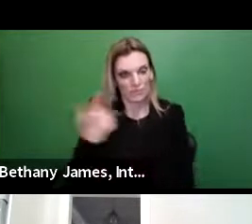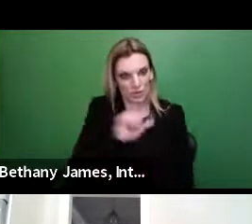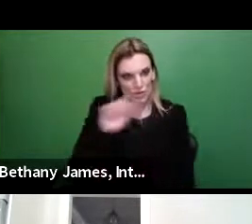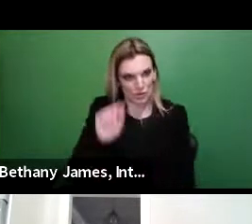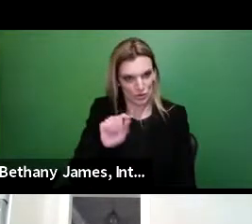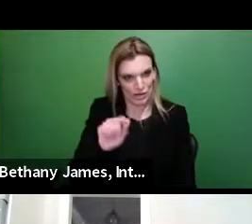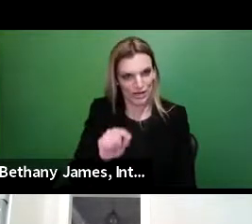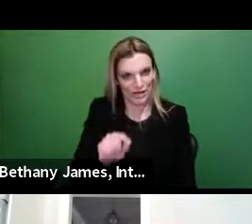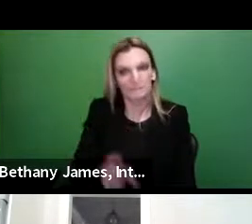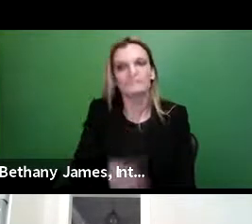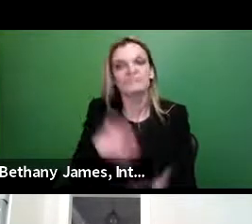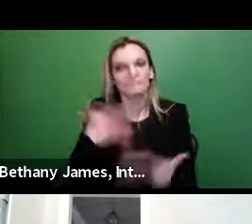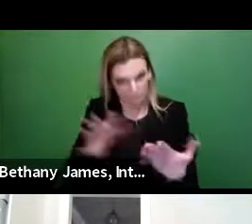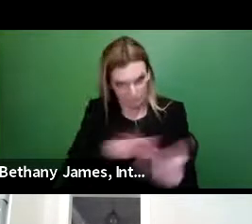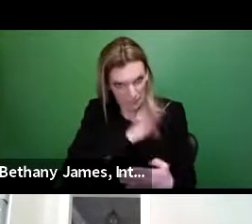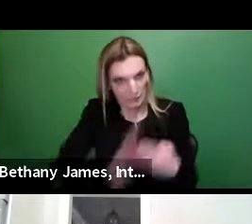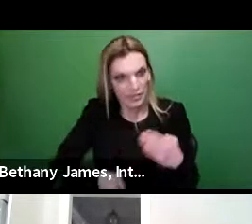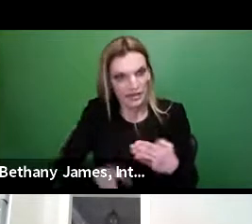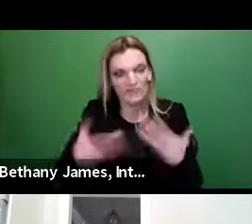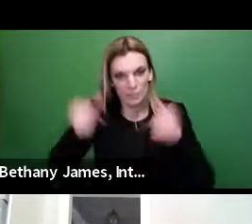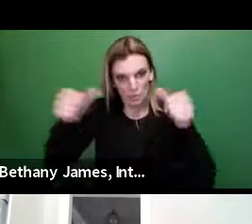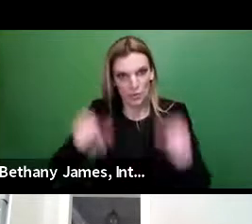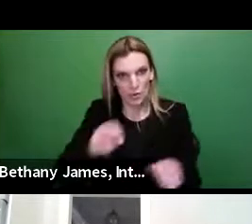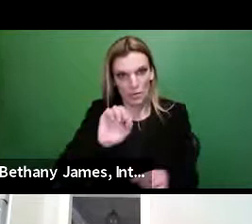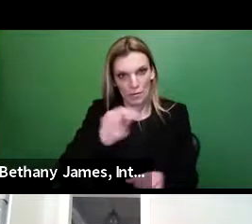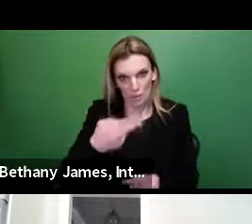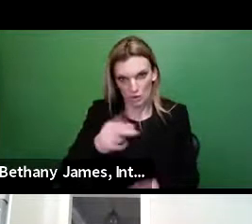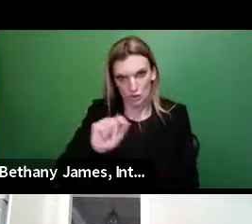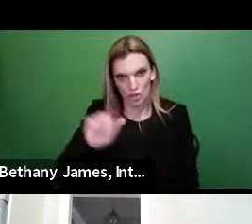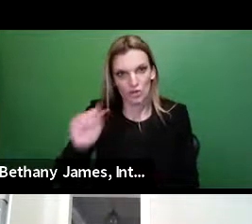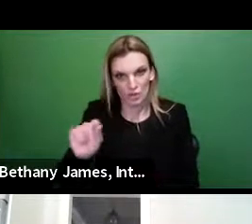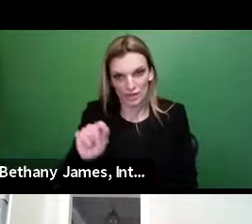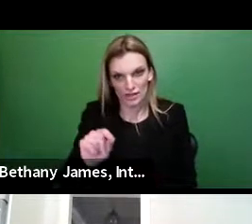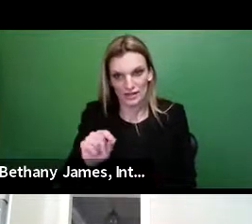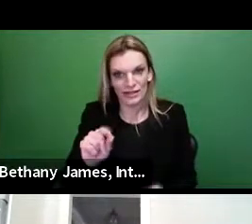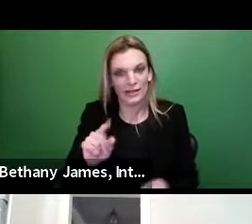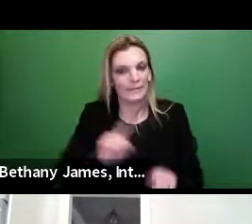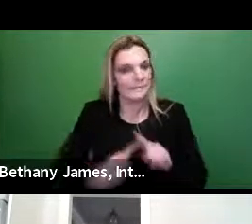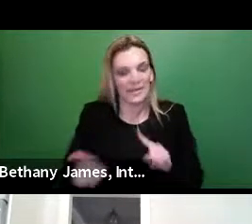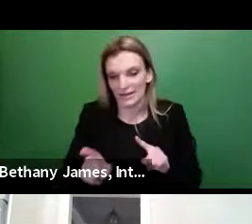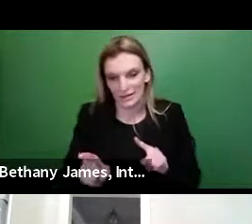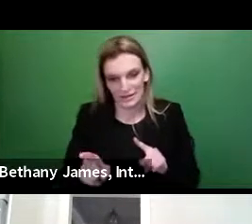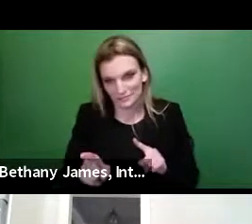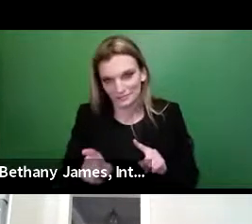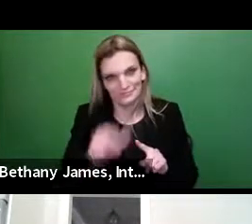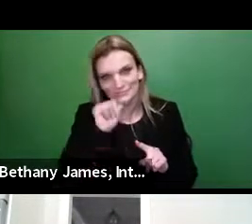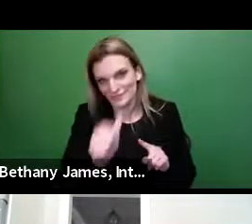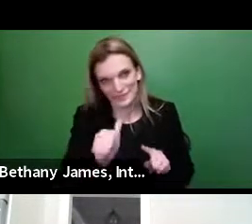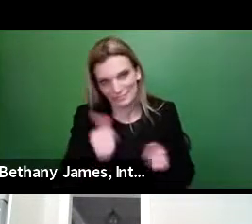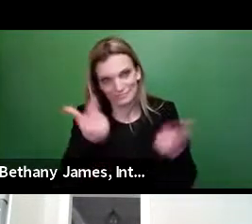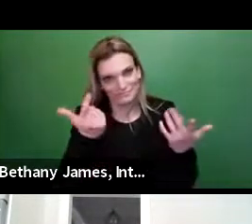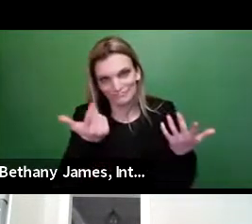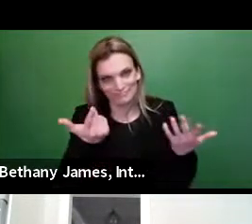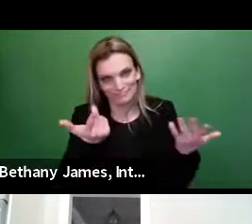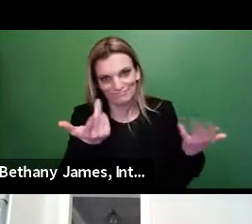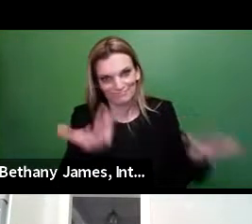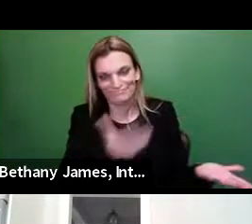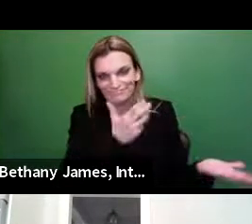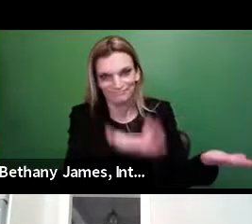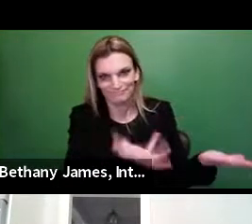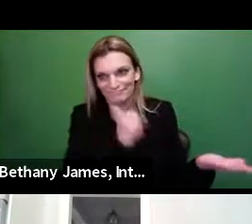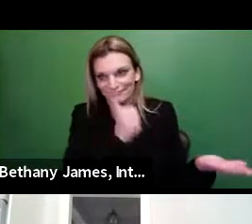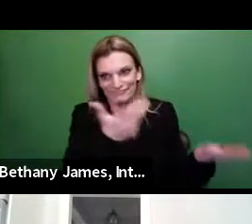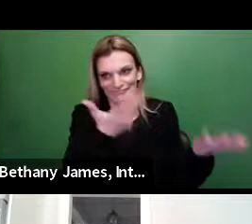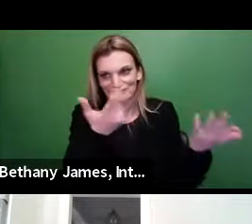was completed and it was posted on March 2020. That did not happen because then COVID hit and it